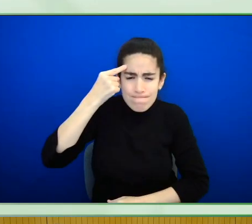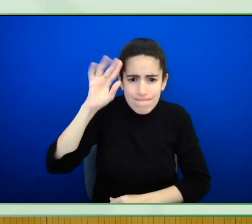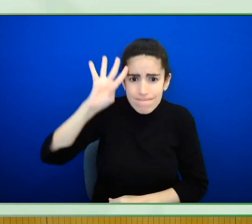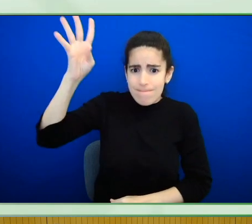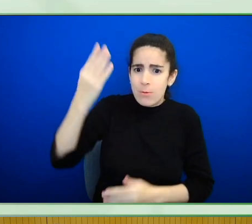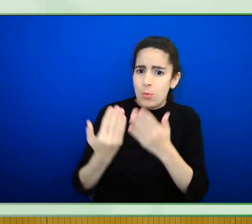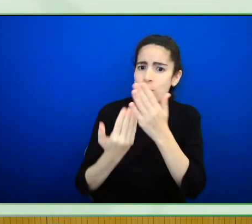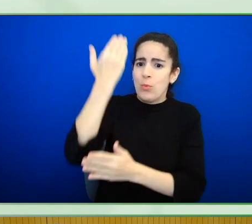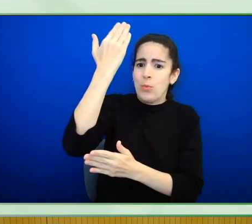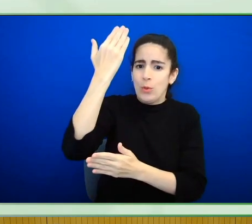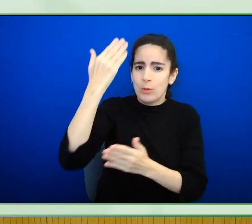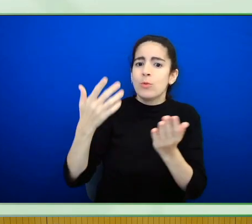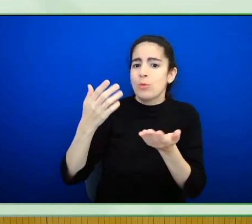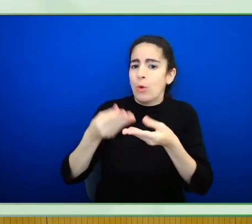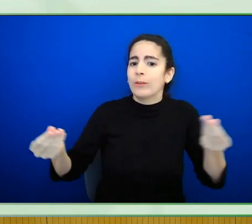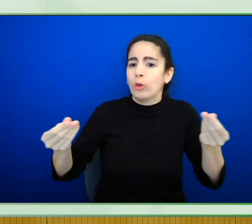Sorry, there should be sound with the video.